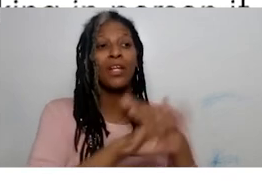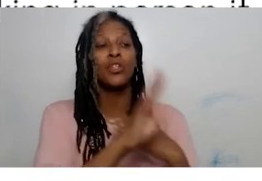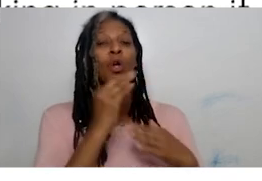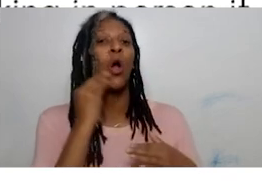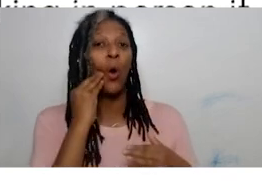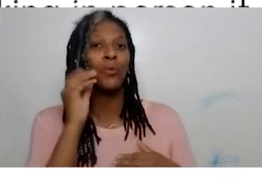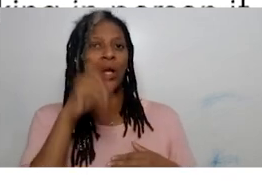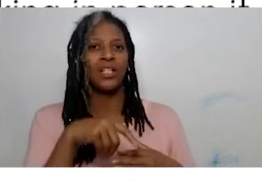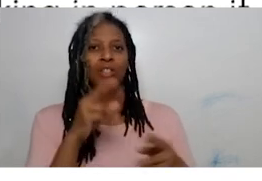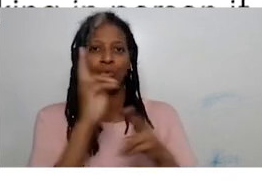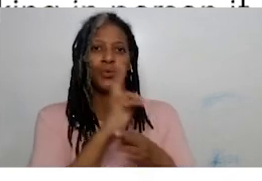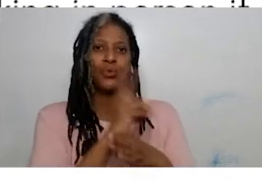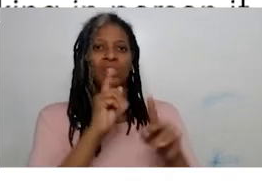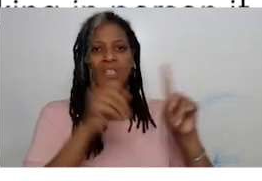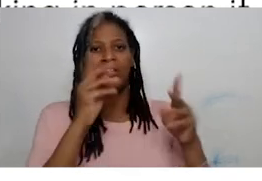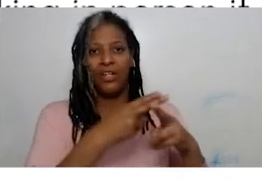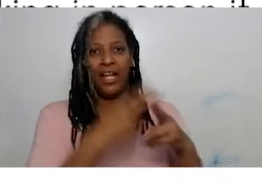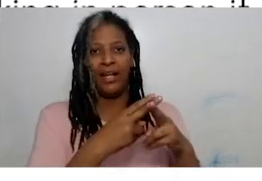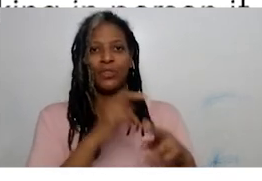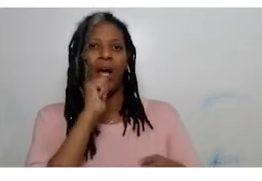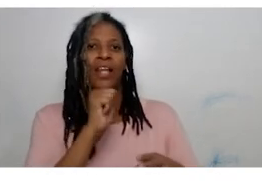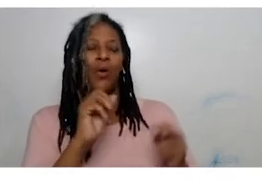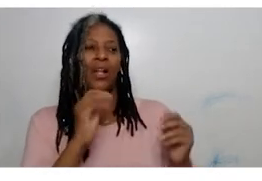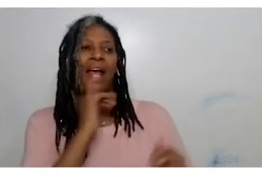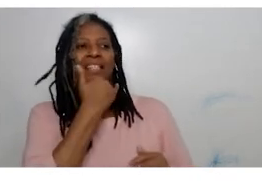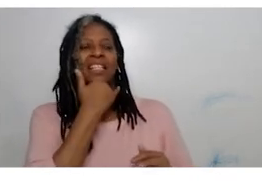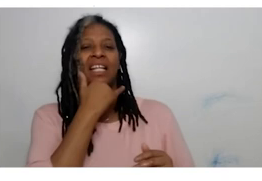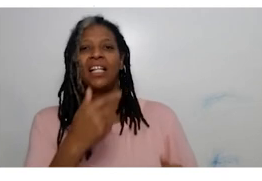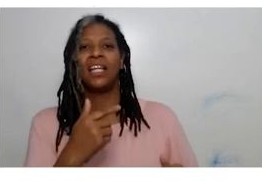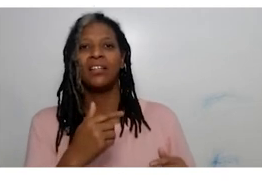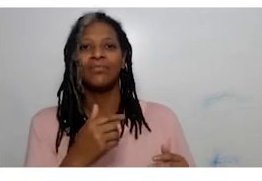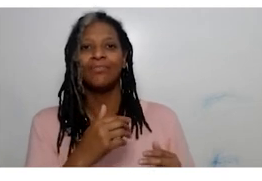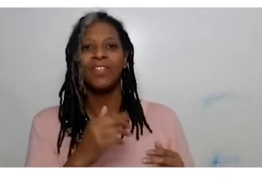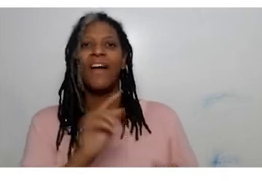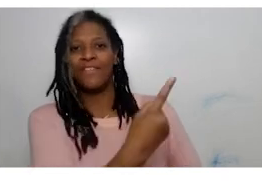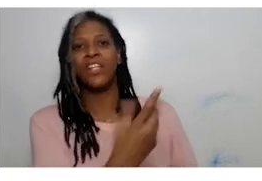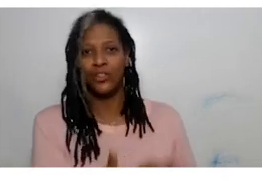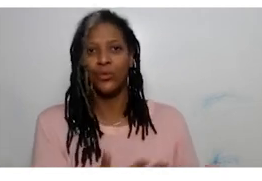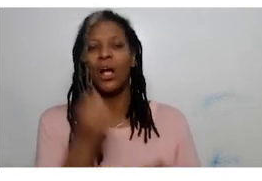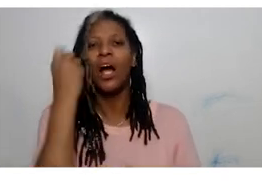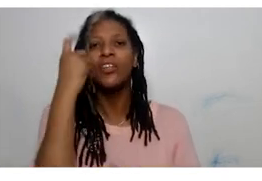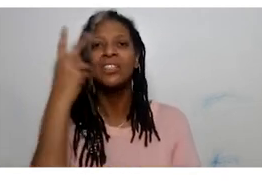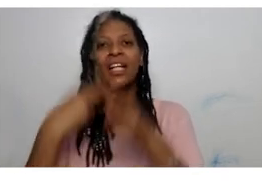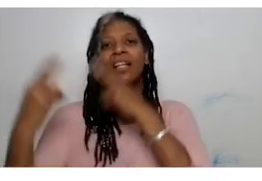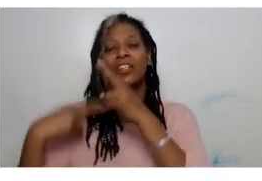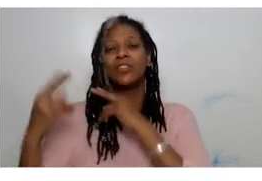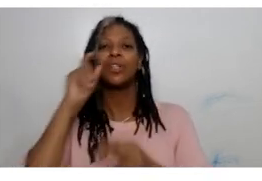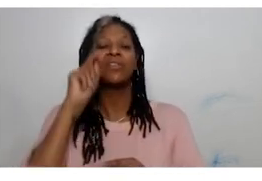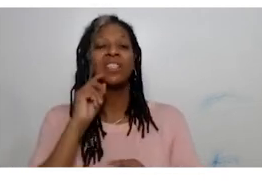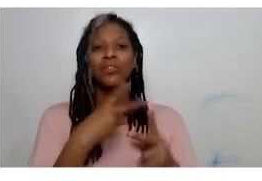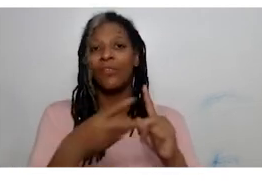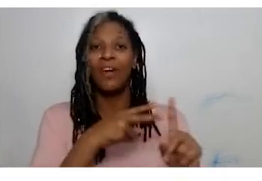on your paperwork so that I don't accidentally out you? Understand the history of sexual violence. When discussing abusers and